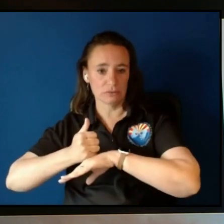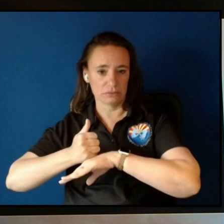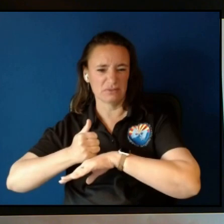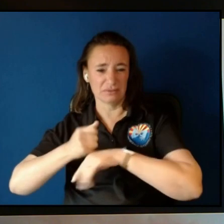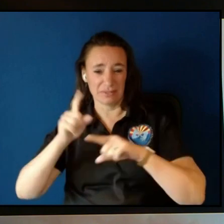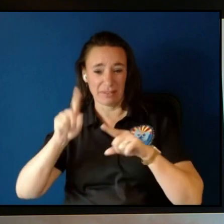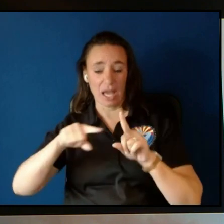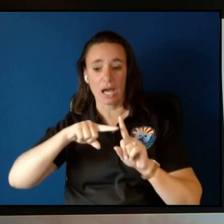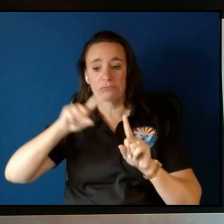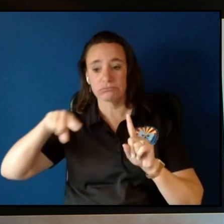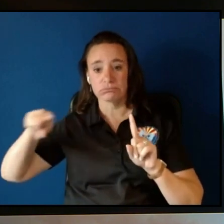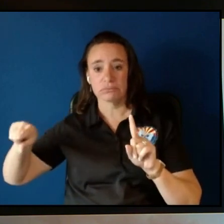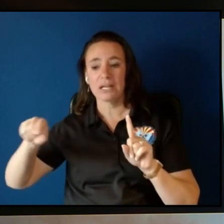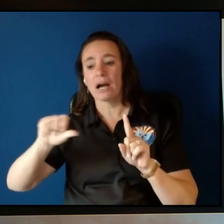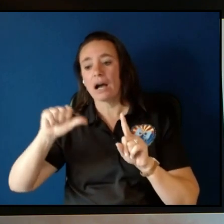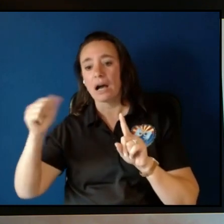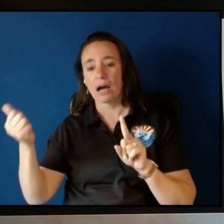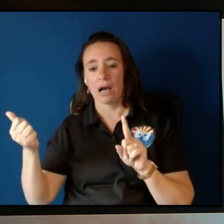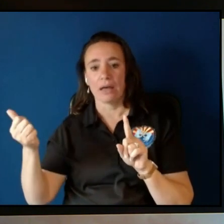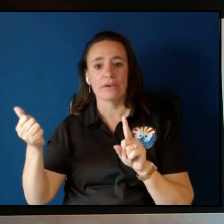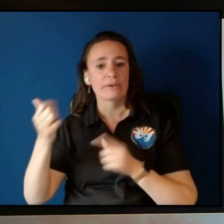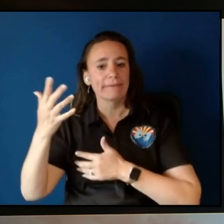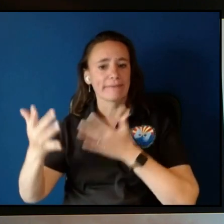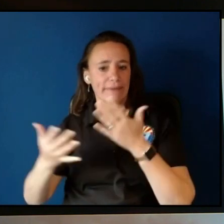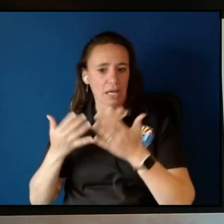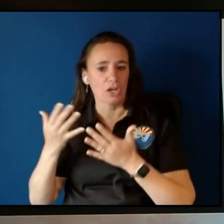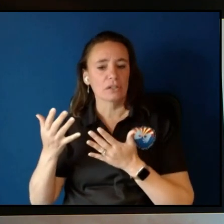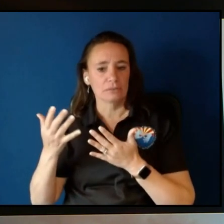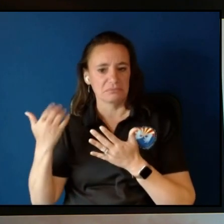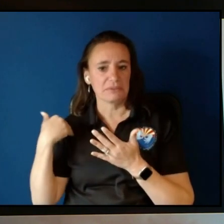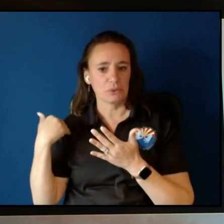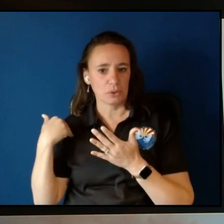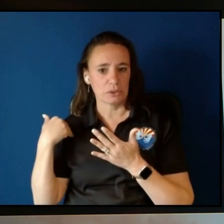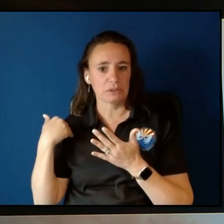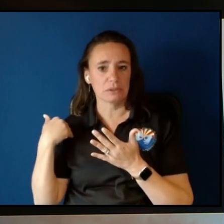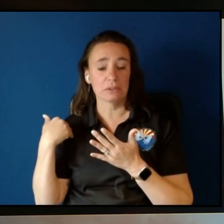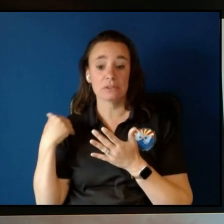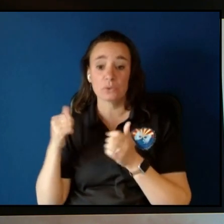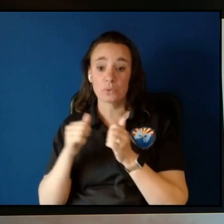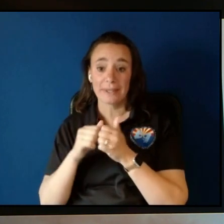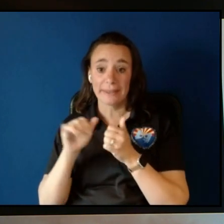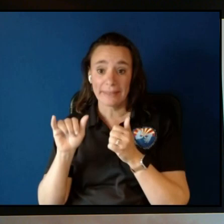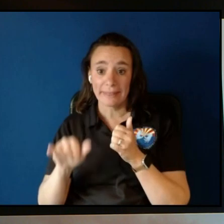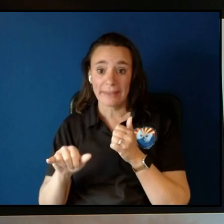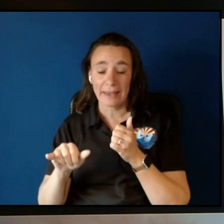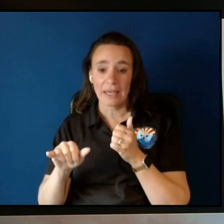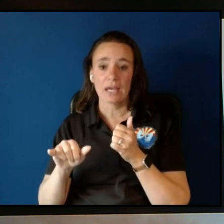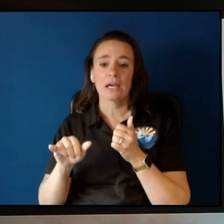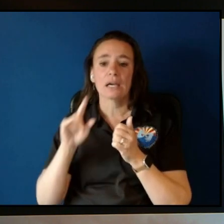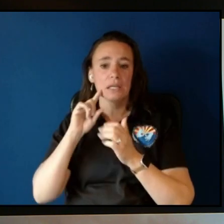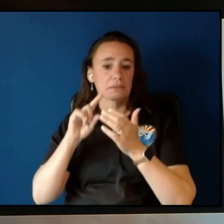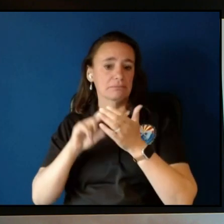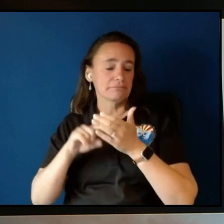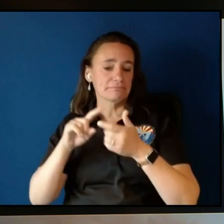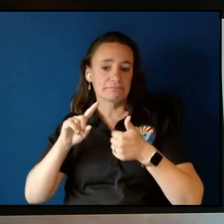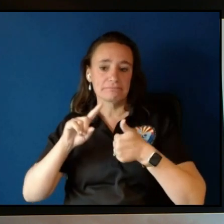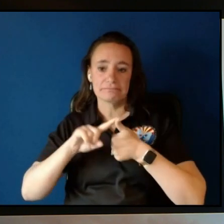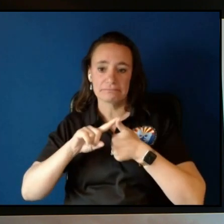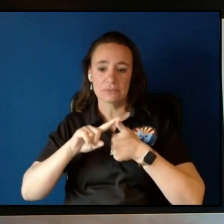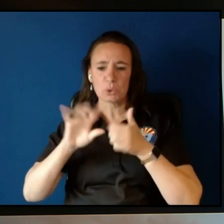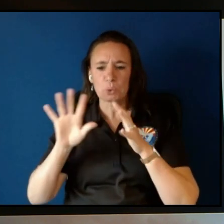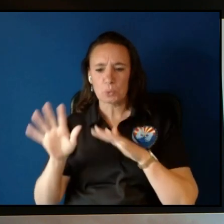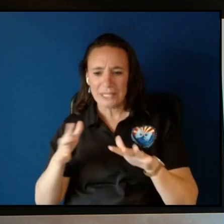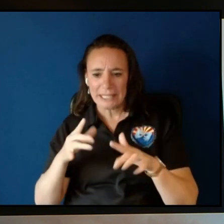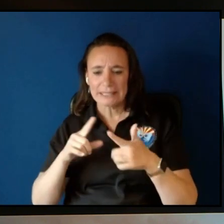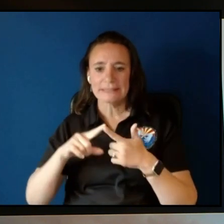another fire called the Calf Creek Fire. And with that, we can get winds, temperatures, relative